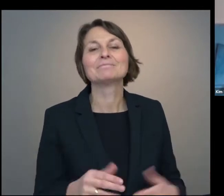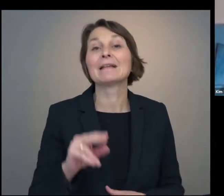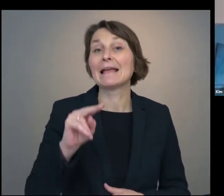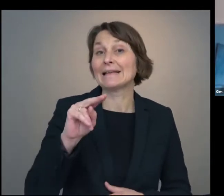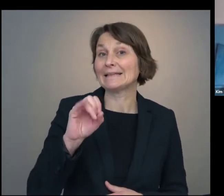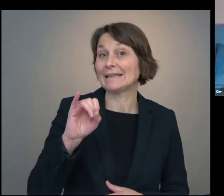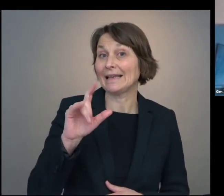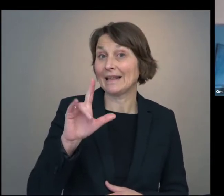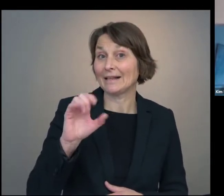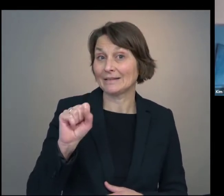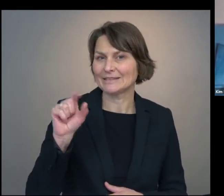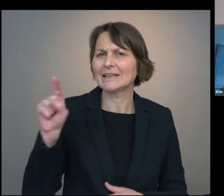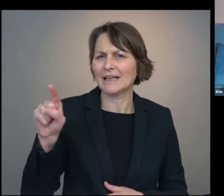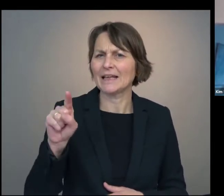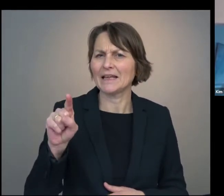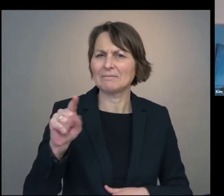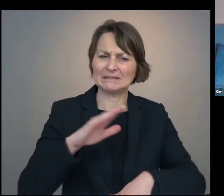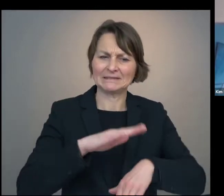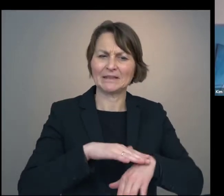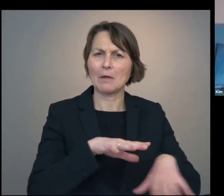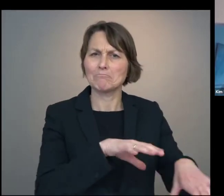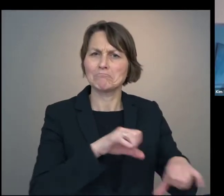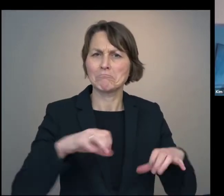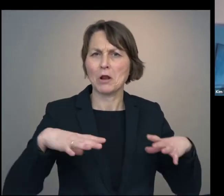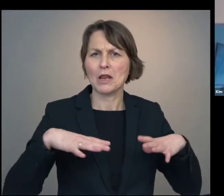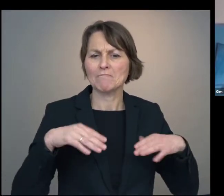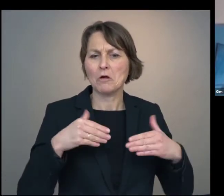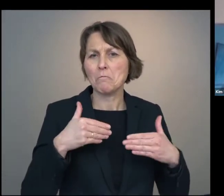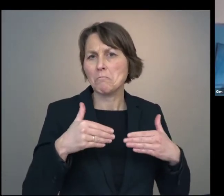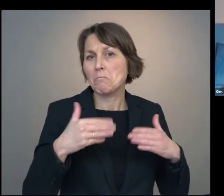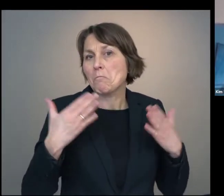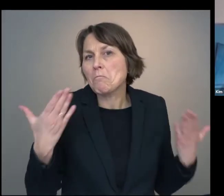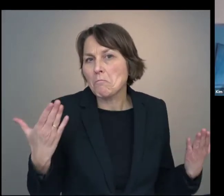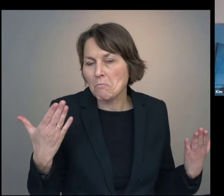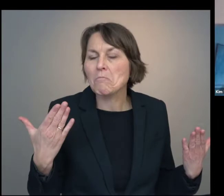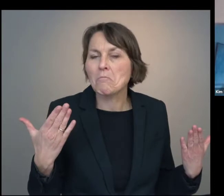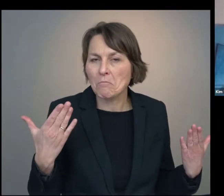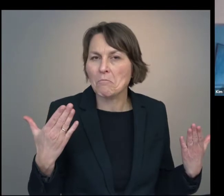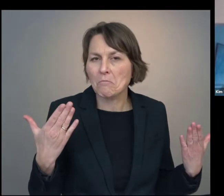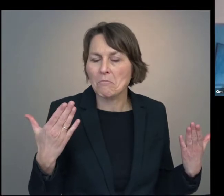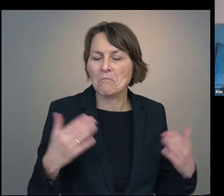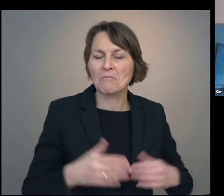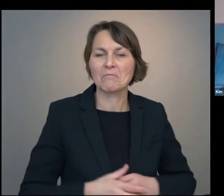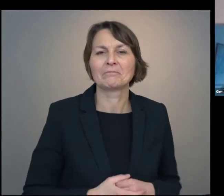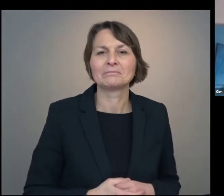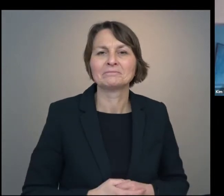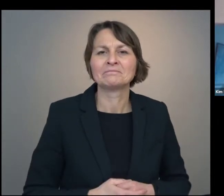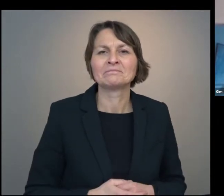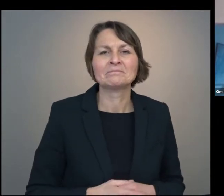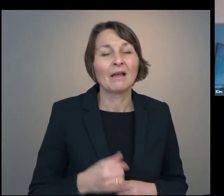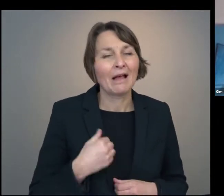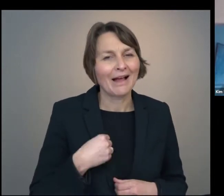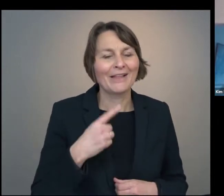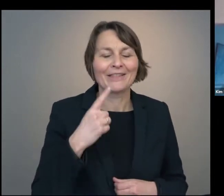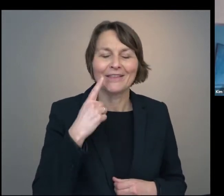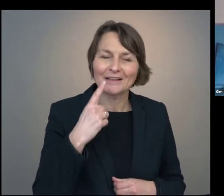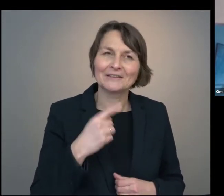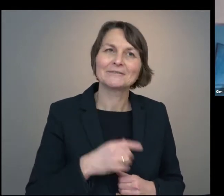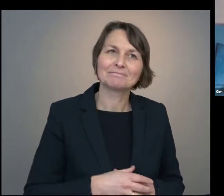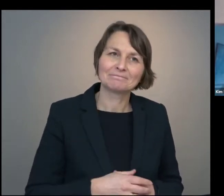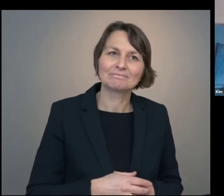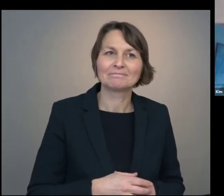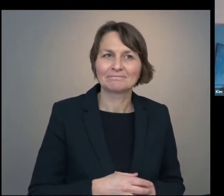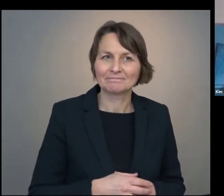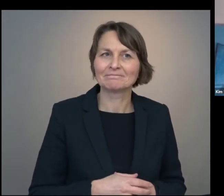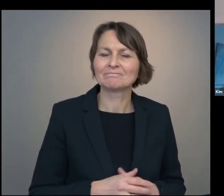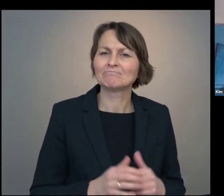Yeah, Niels is on a leave of absence until further. I do think it's very, very